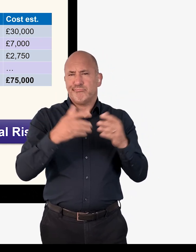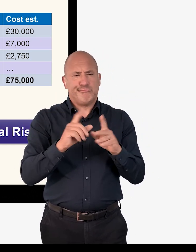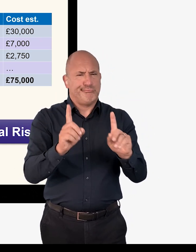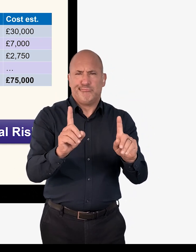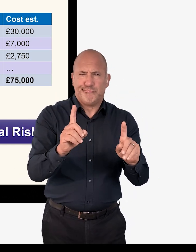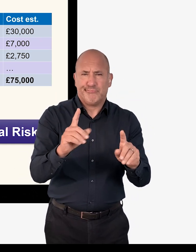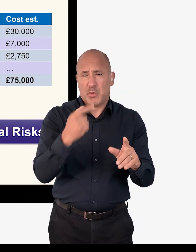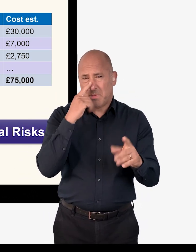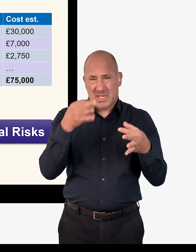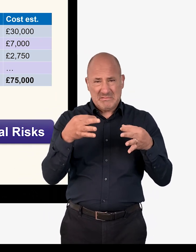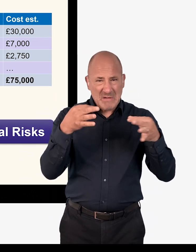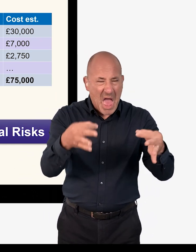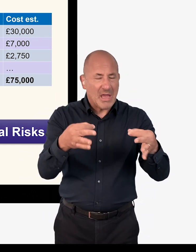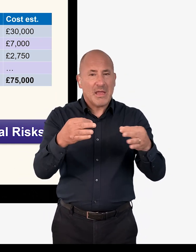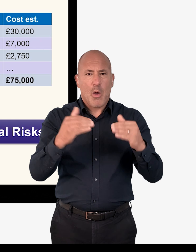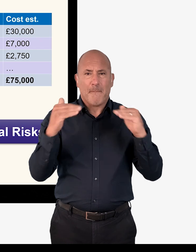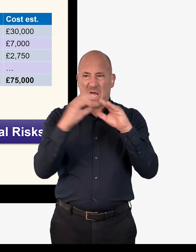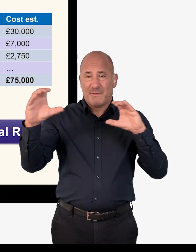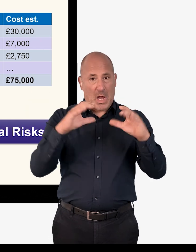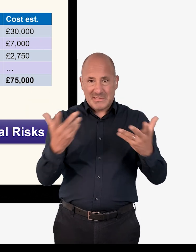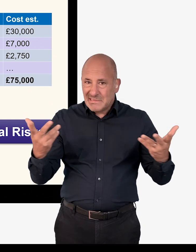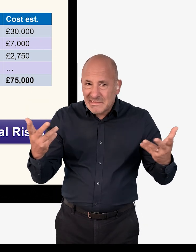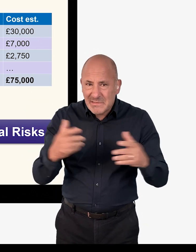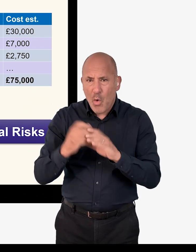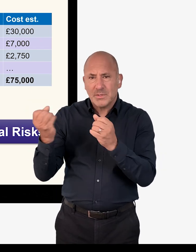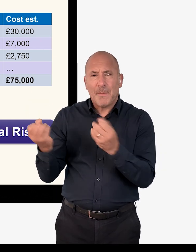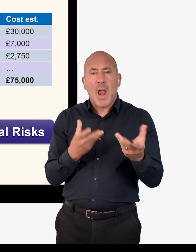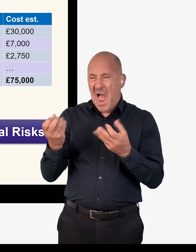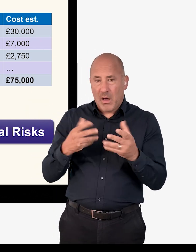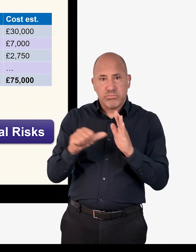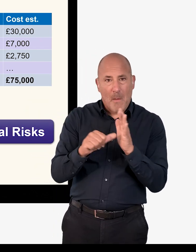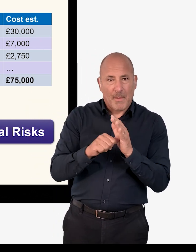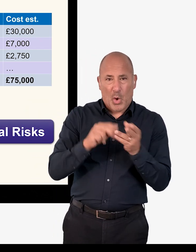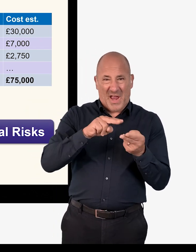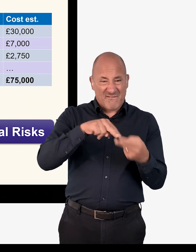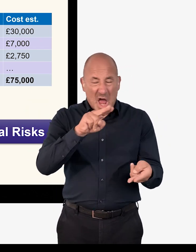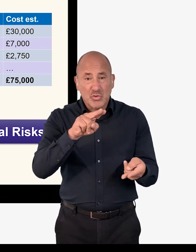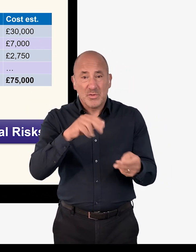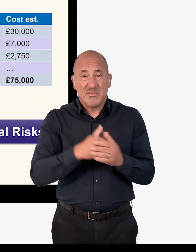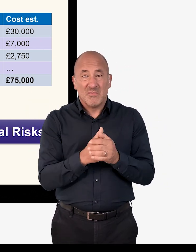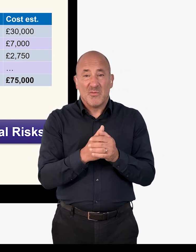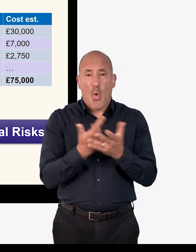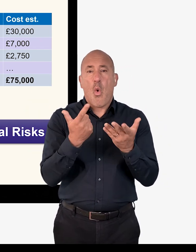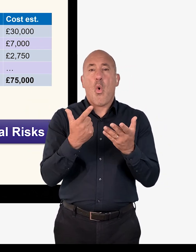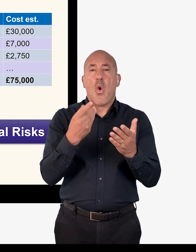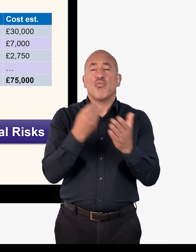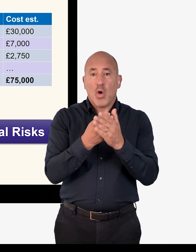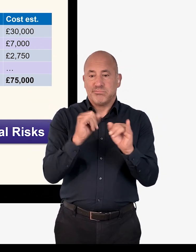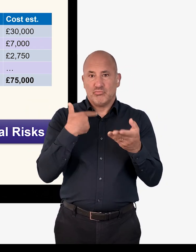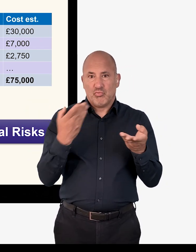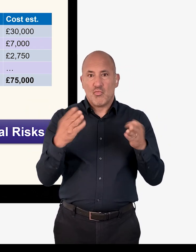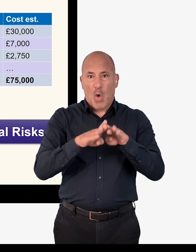some examples of these risks are delays, match funding, supply line issues,